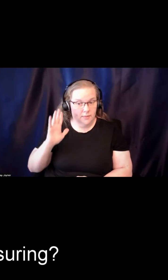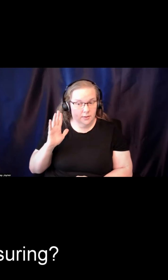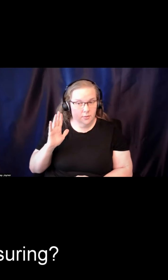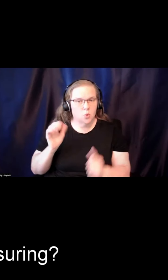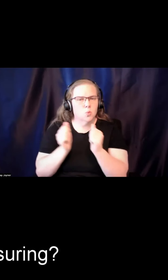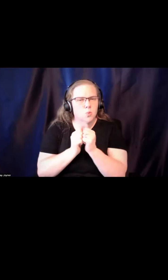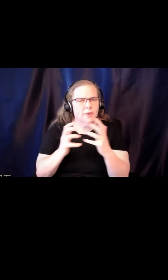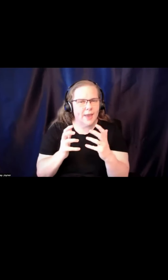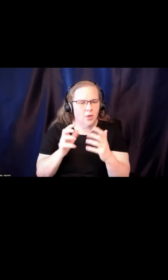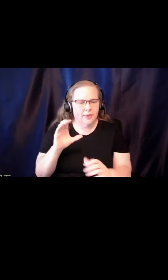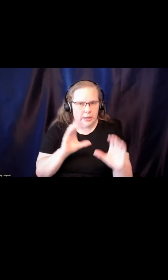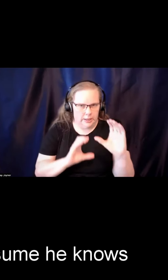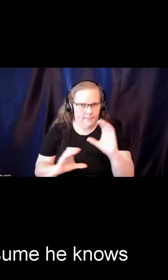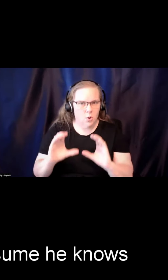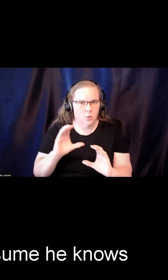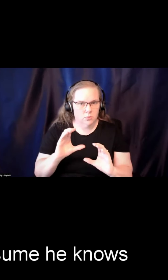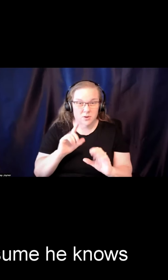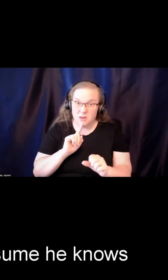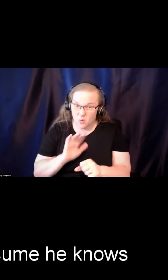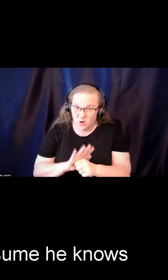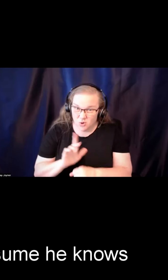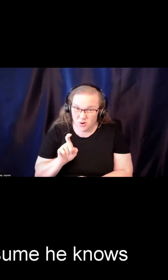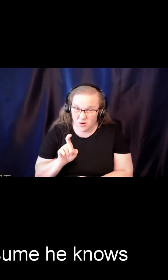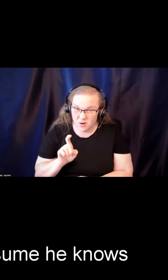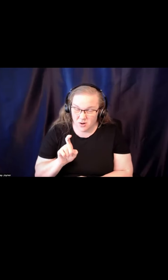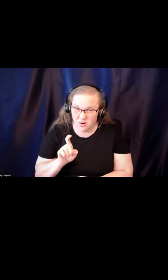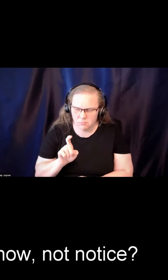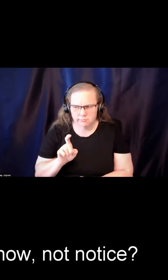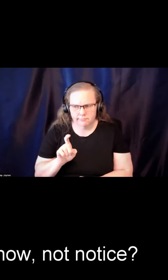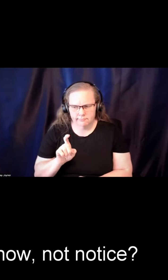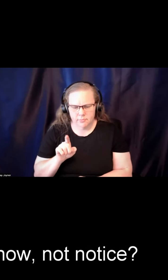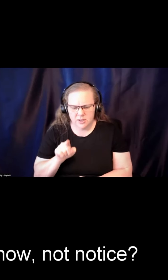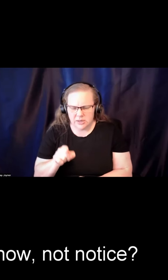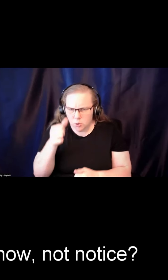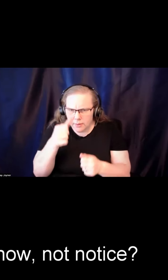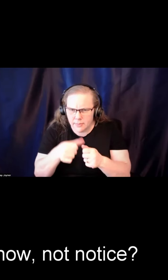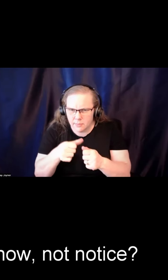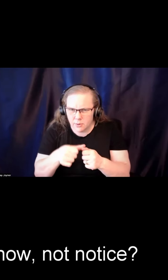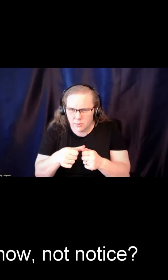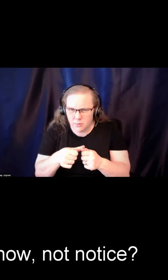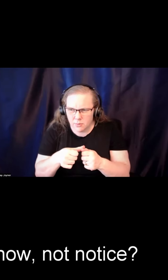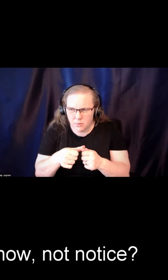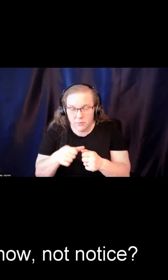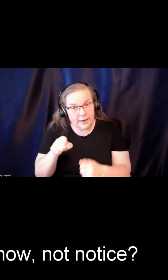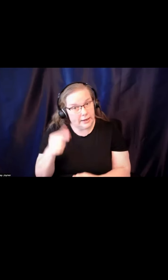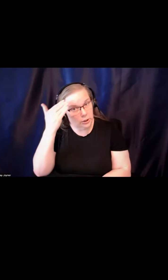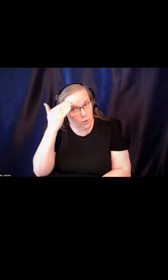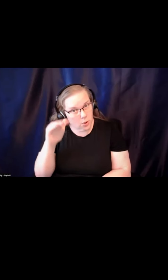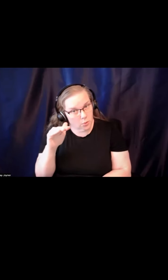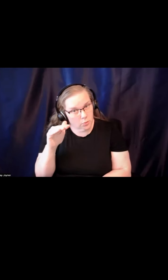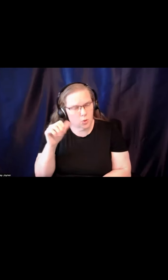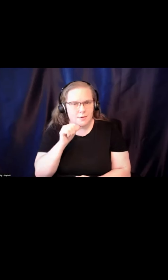Is that reassuring? What else that I assume he knows does he, in fact, not know, not